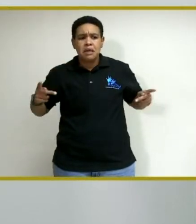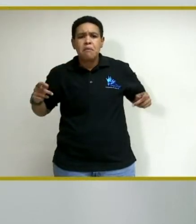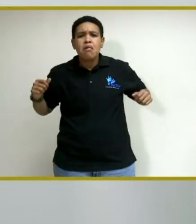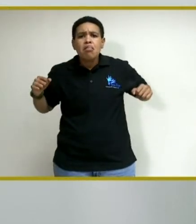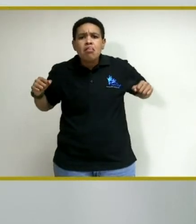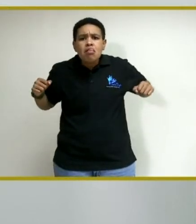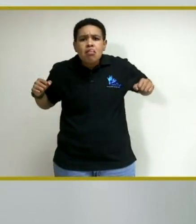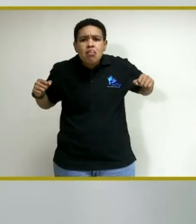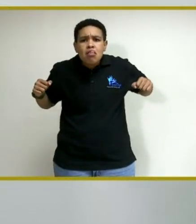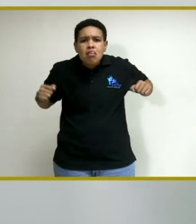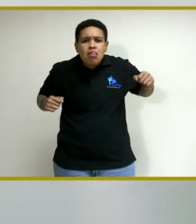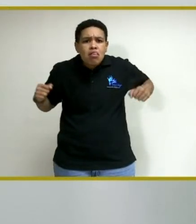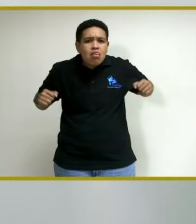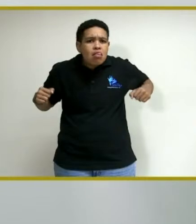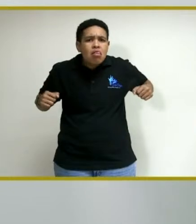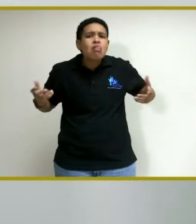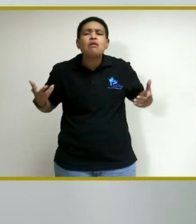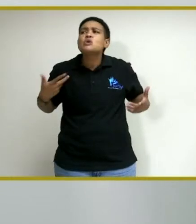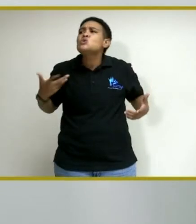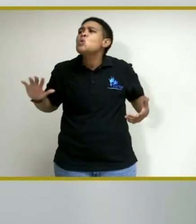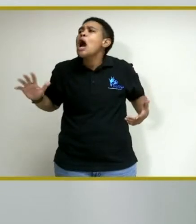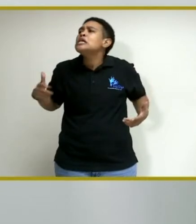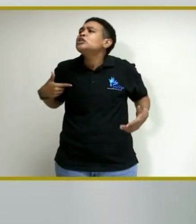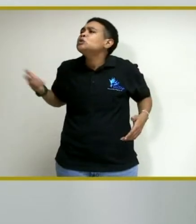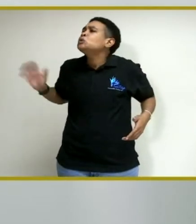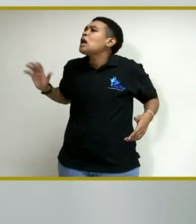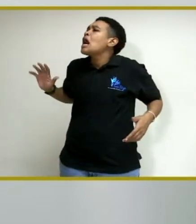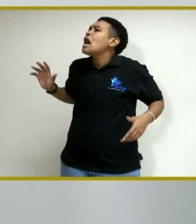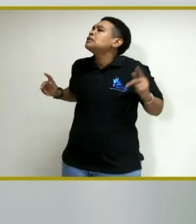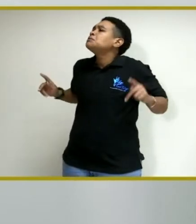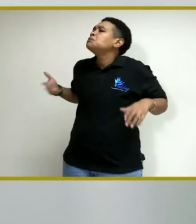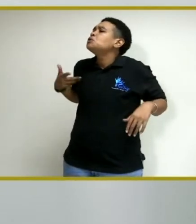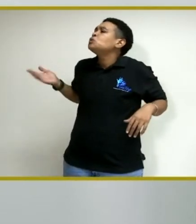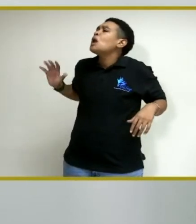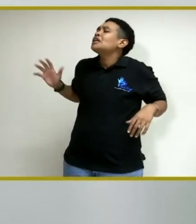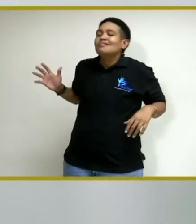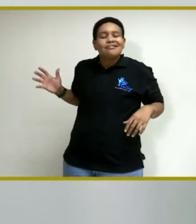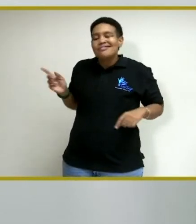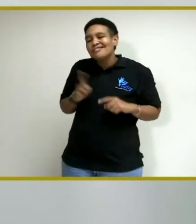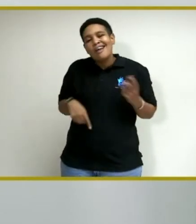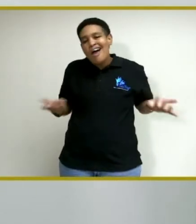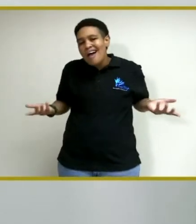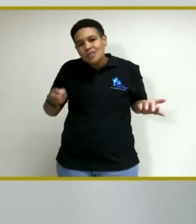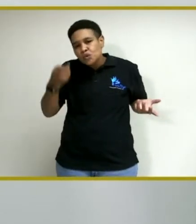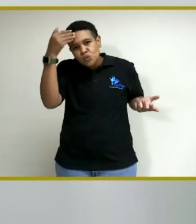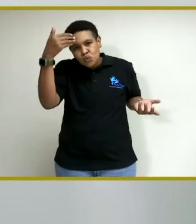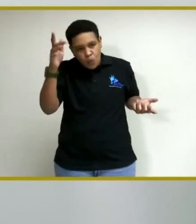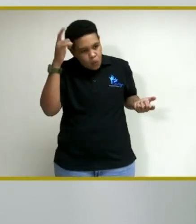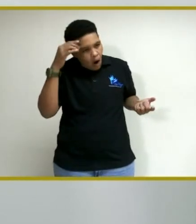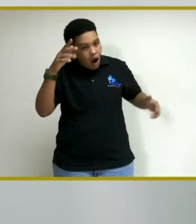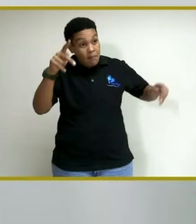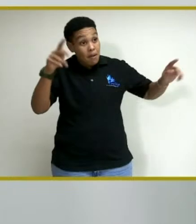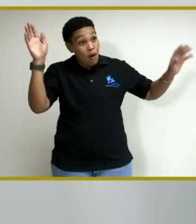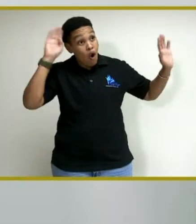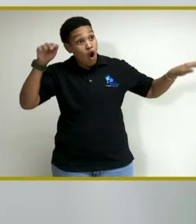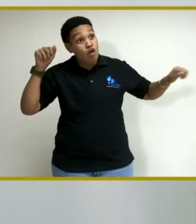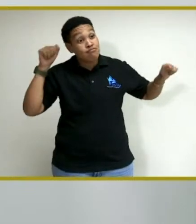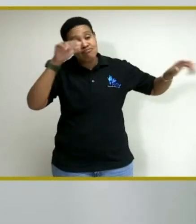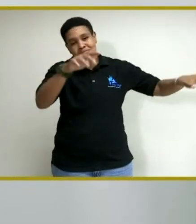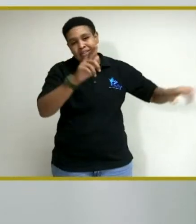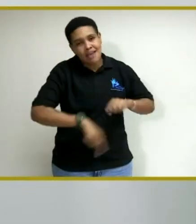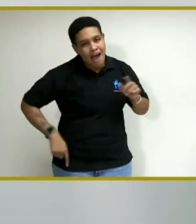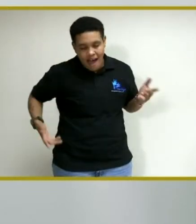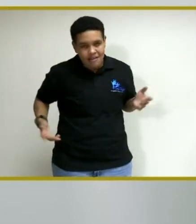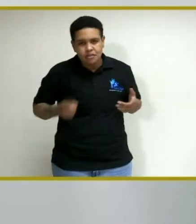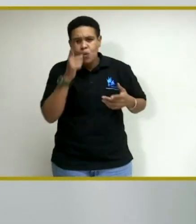big elephant in the room, so to speak. And one of the things that we will have to plan for as we